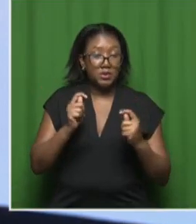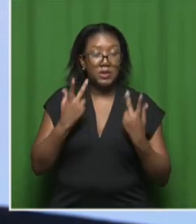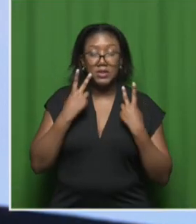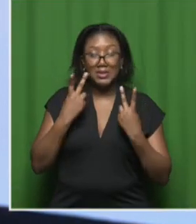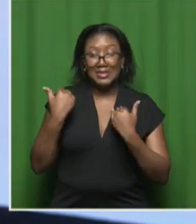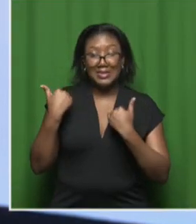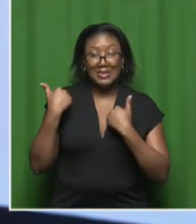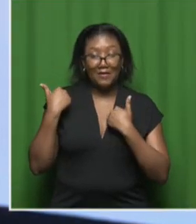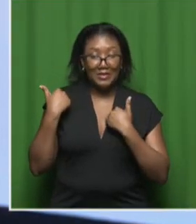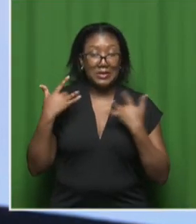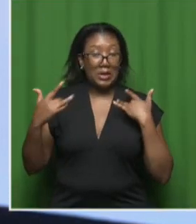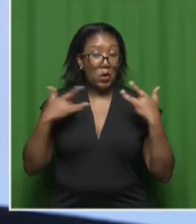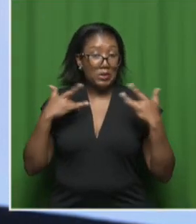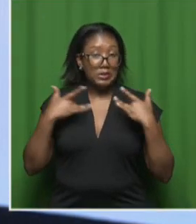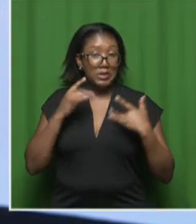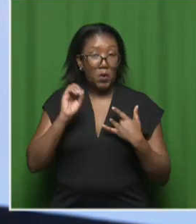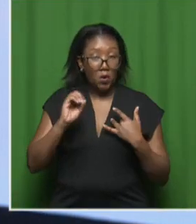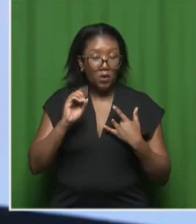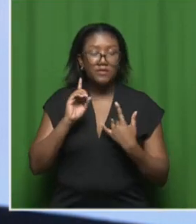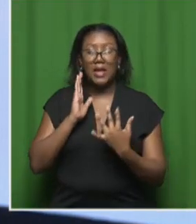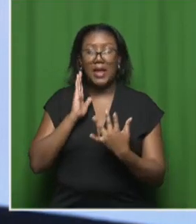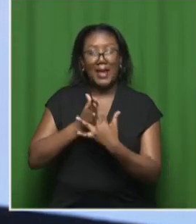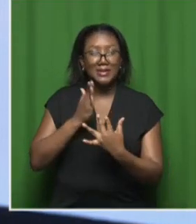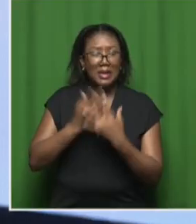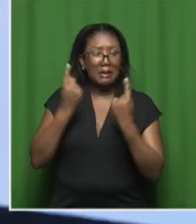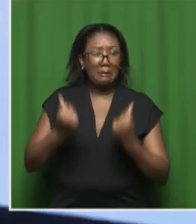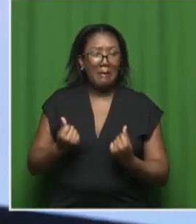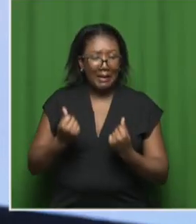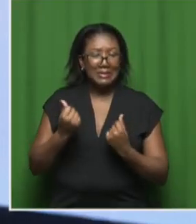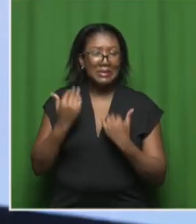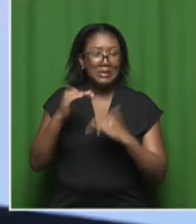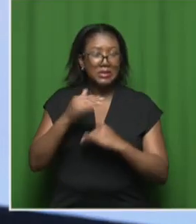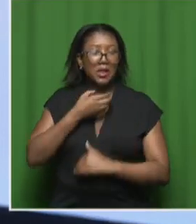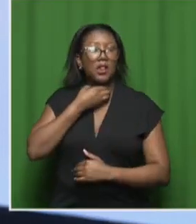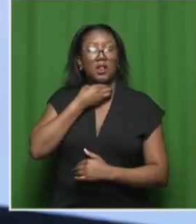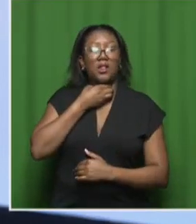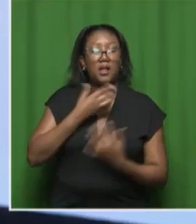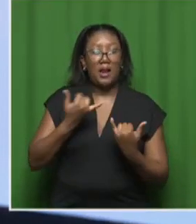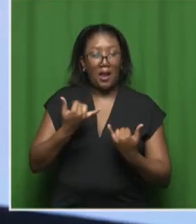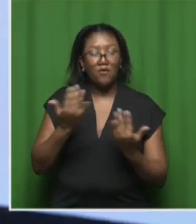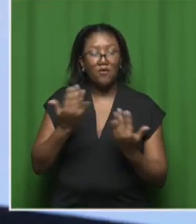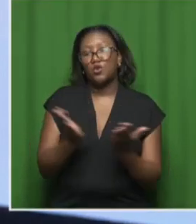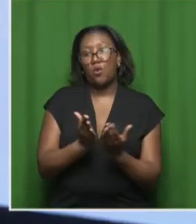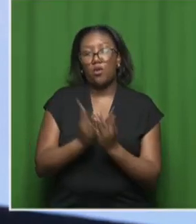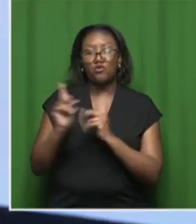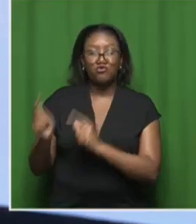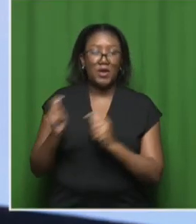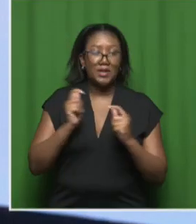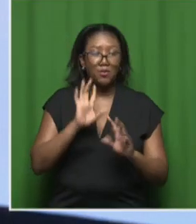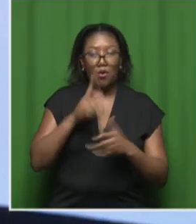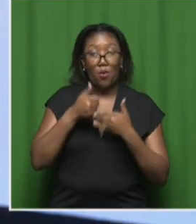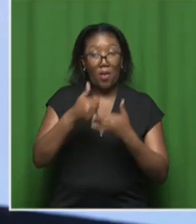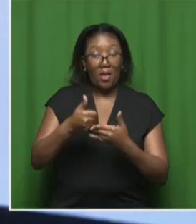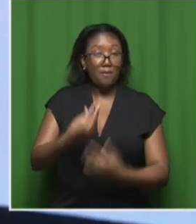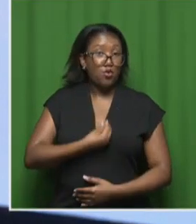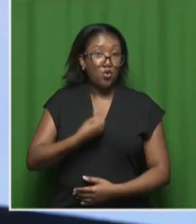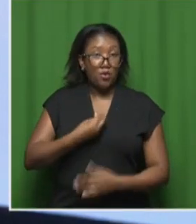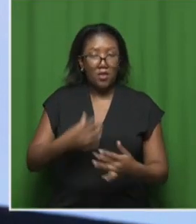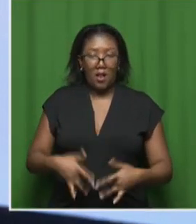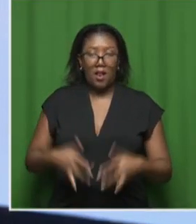concerns, accessibility challenges and financial constraints, scholar transport has a significant role in shaping the future of South Africa's youth.